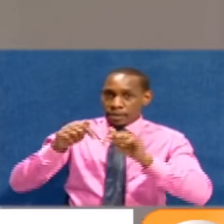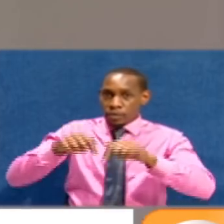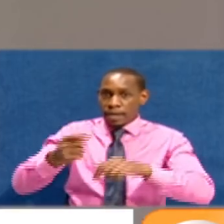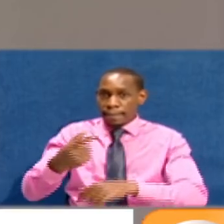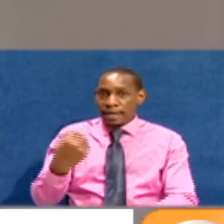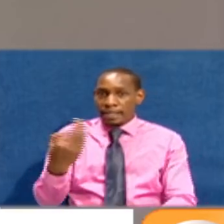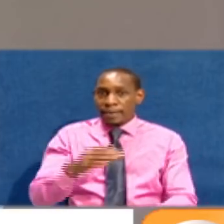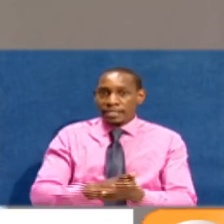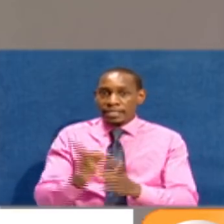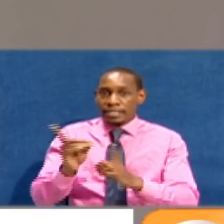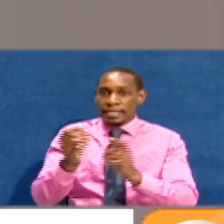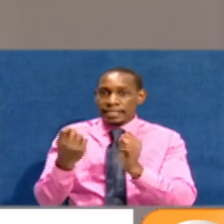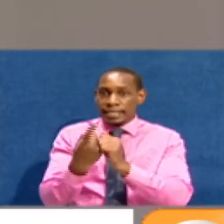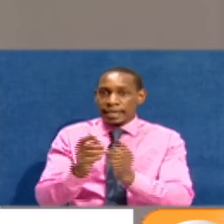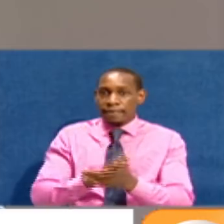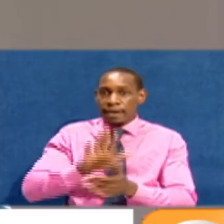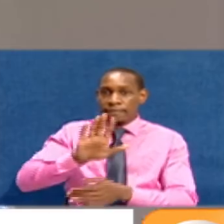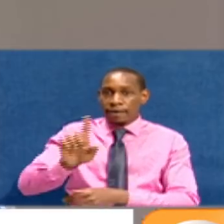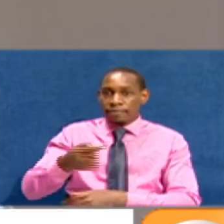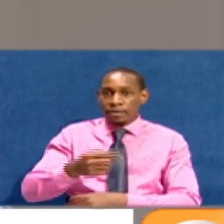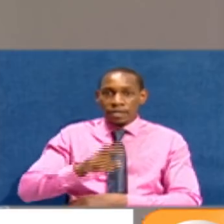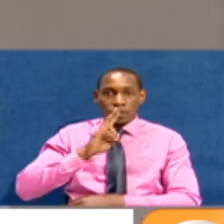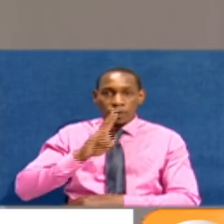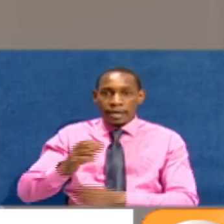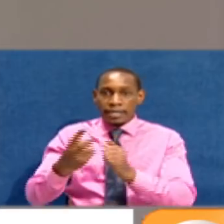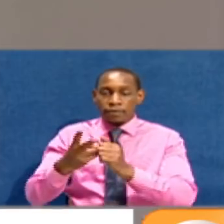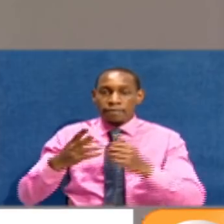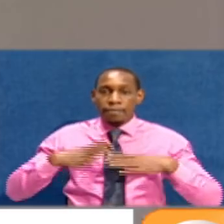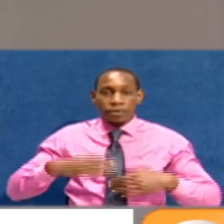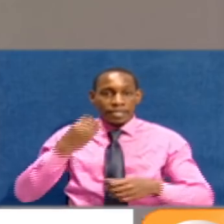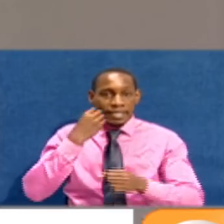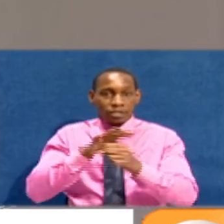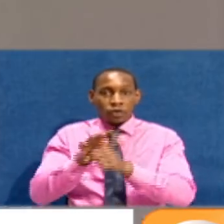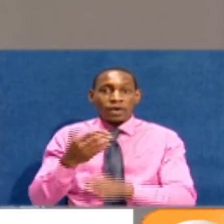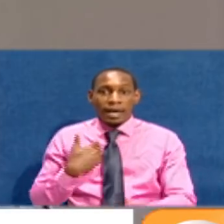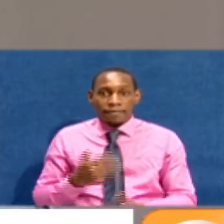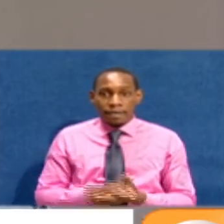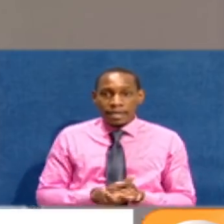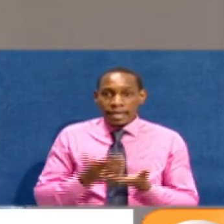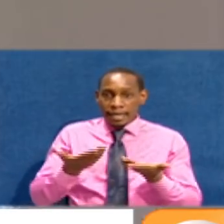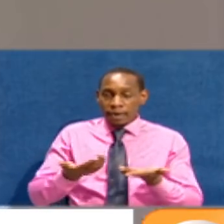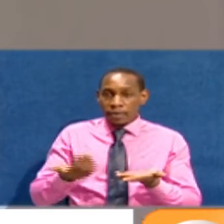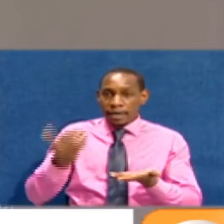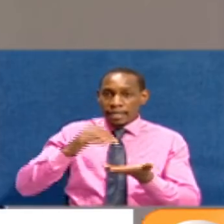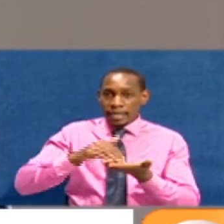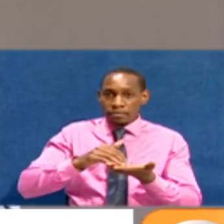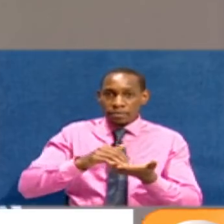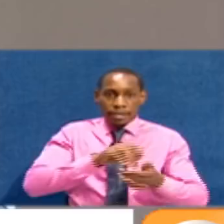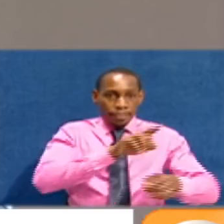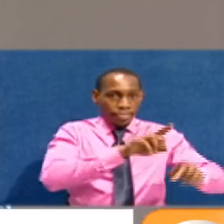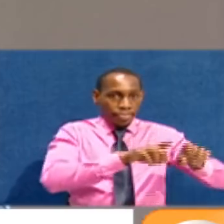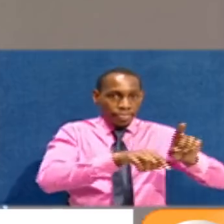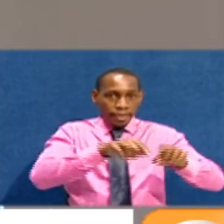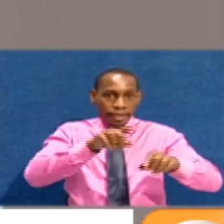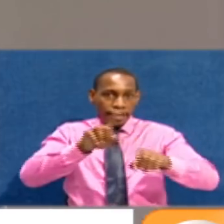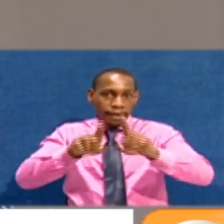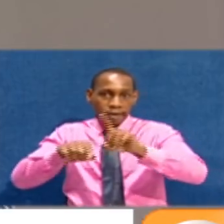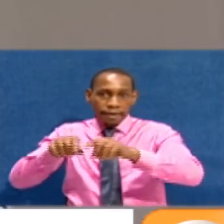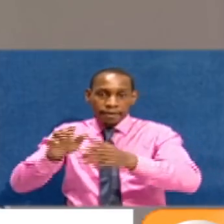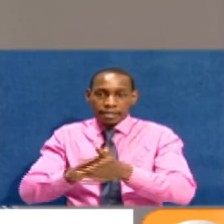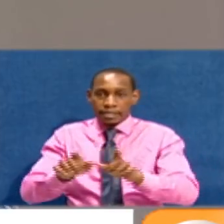today, March 11th, we have 5,212 people who've tested positive. As you can see now, it went down, it started going up again. And if you look